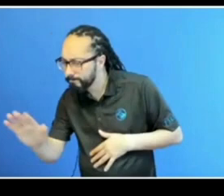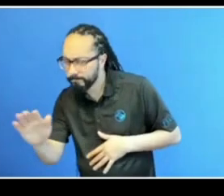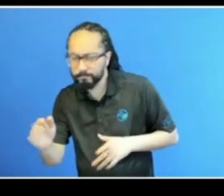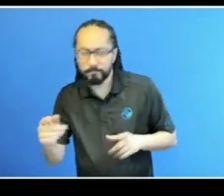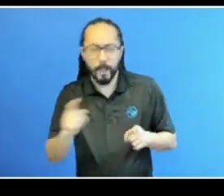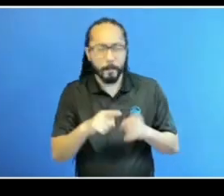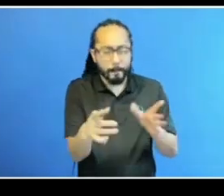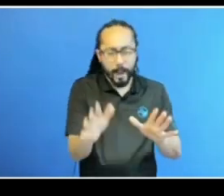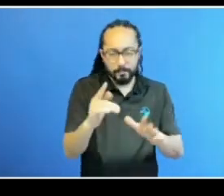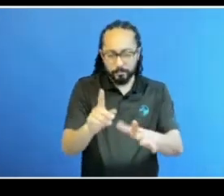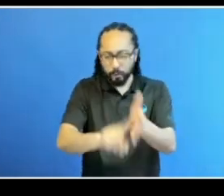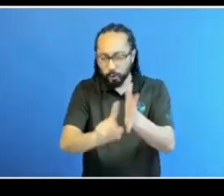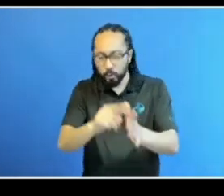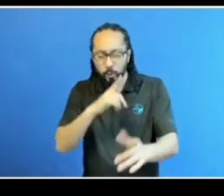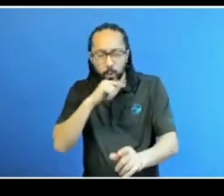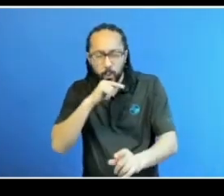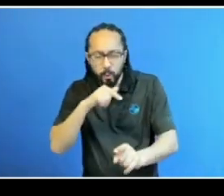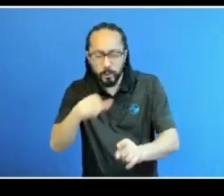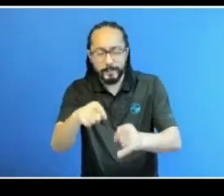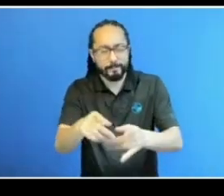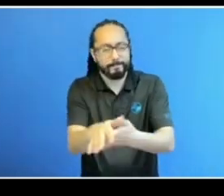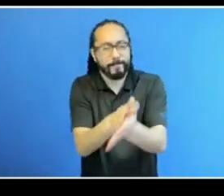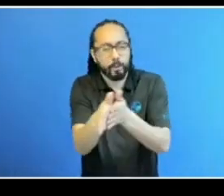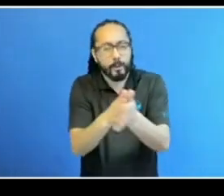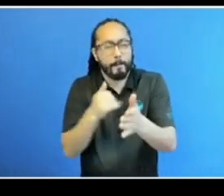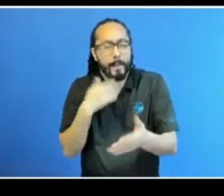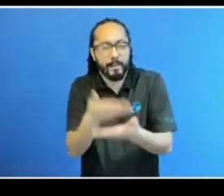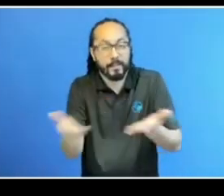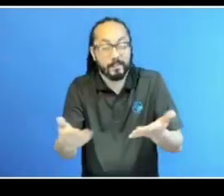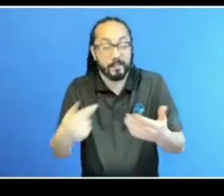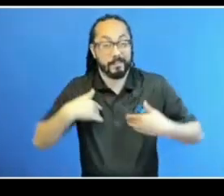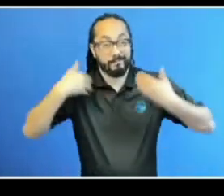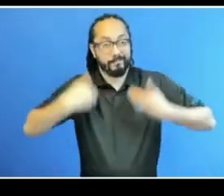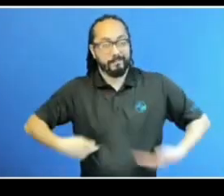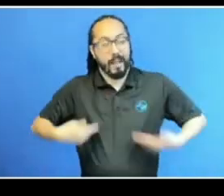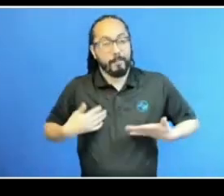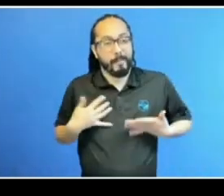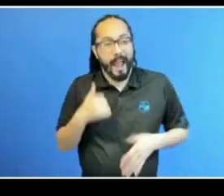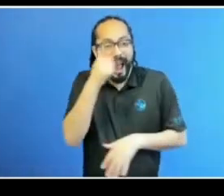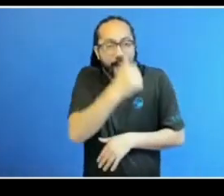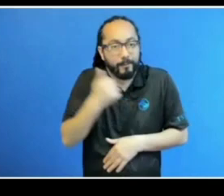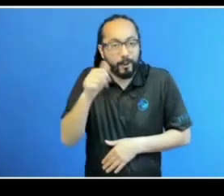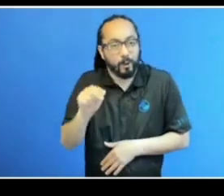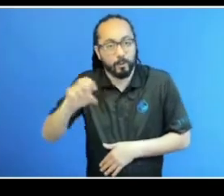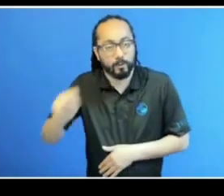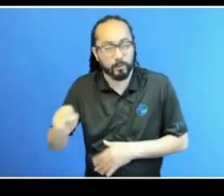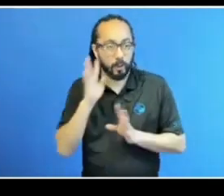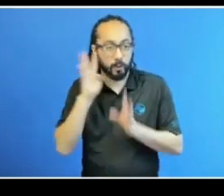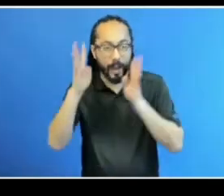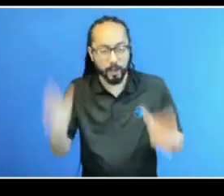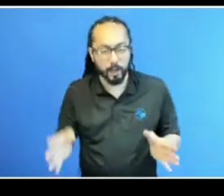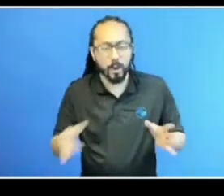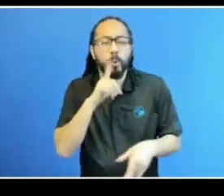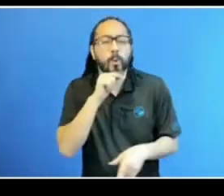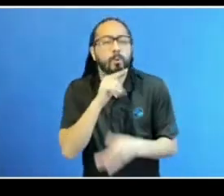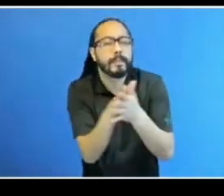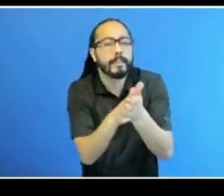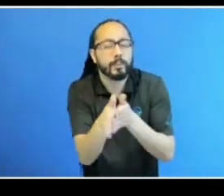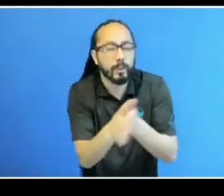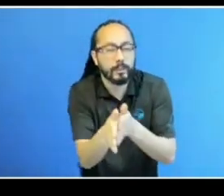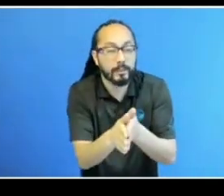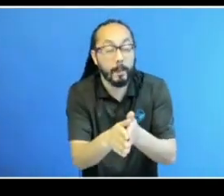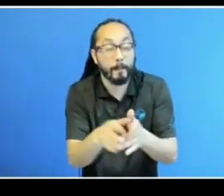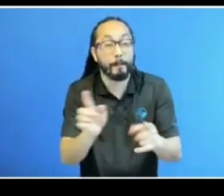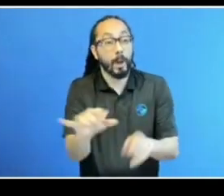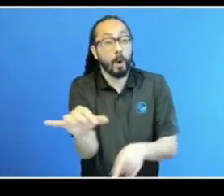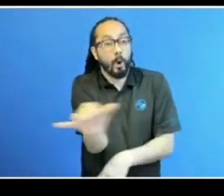in my products as an African Nova Scotian creator, but how can we also connect our shop